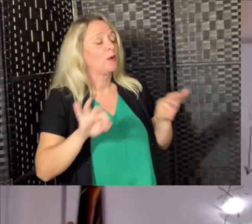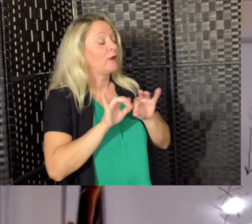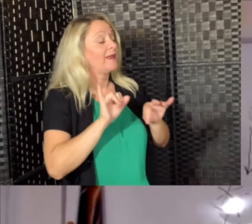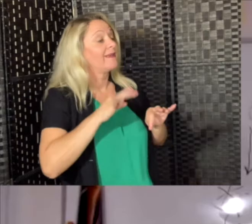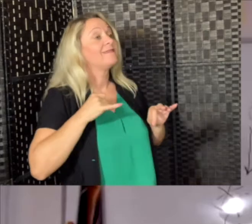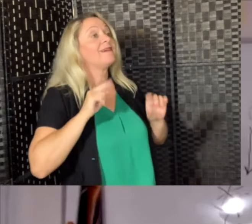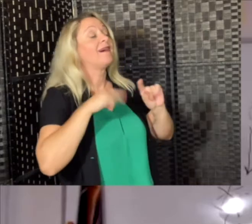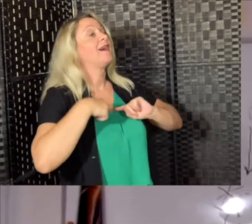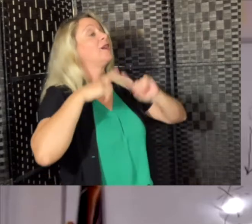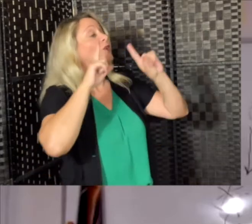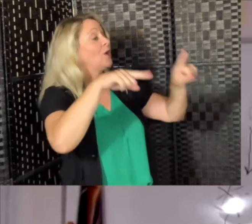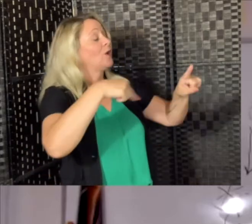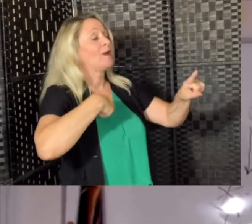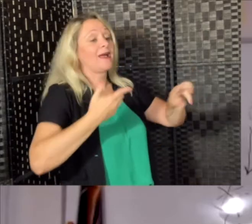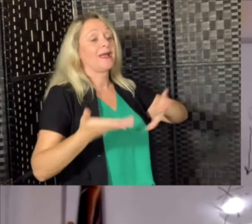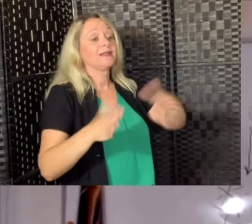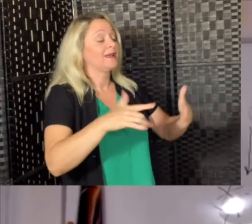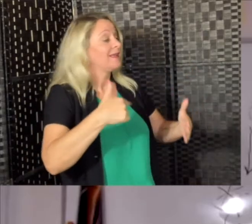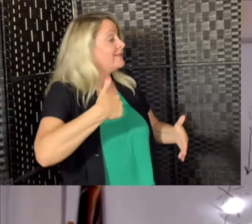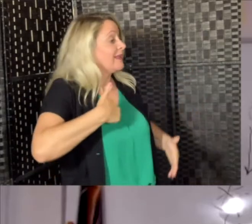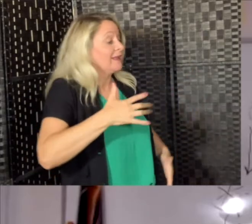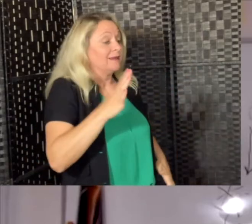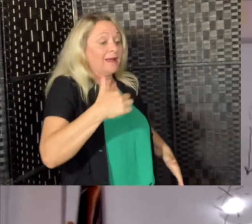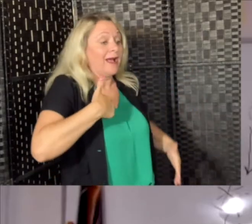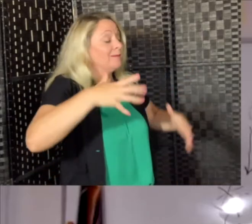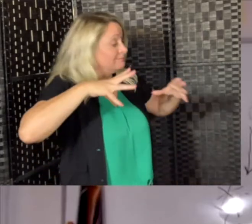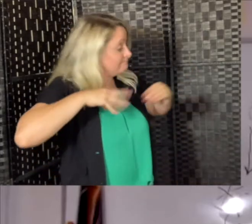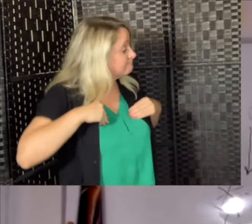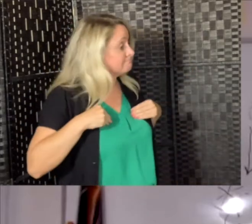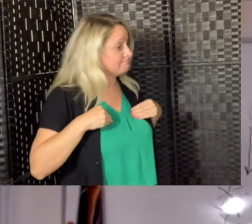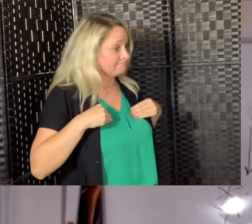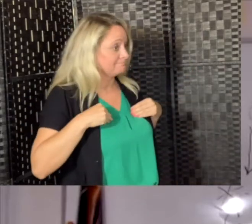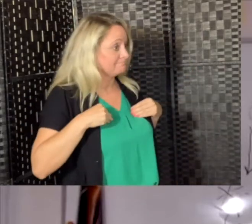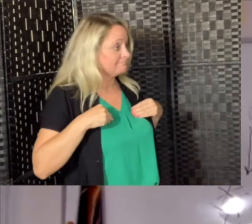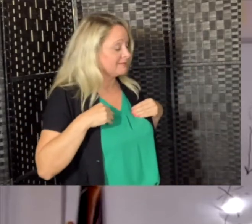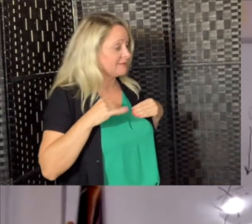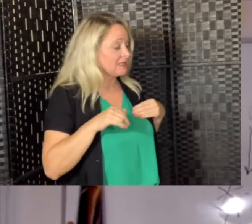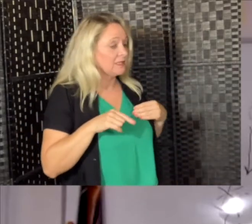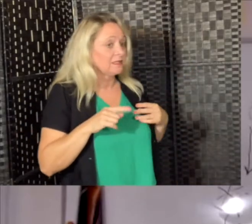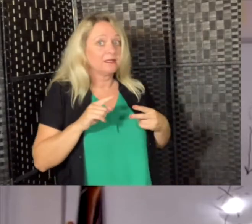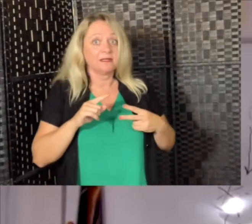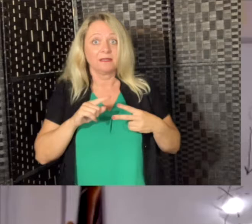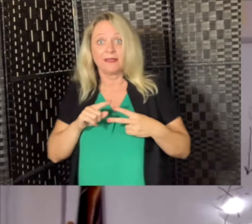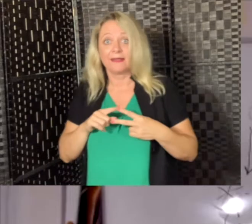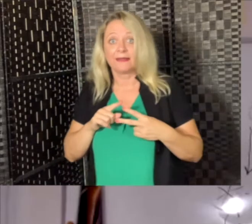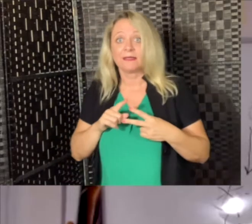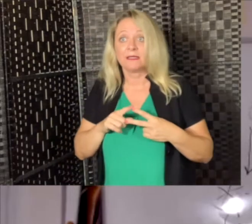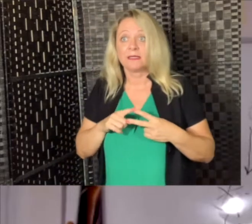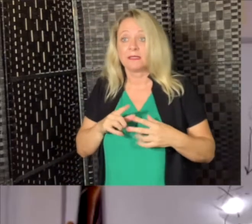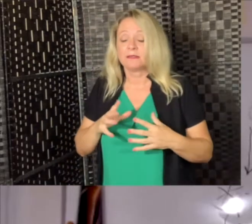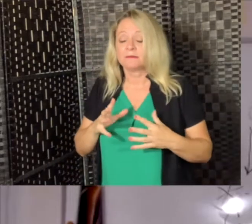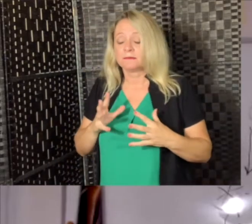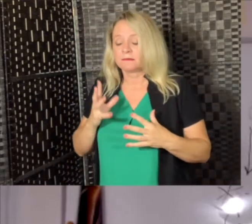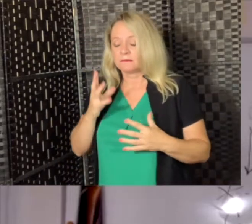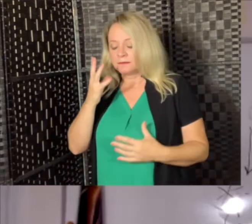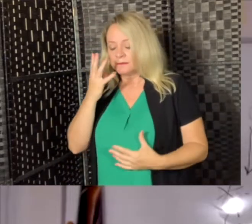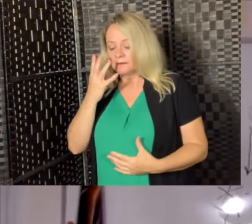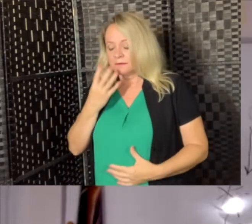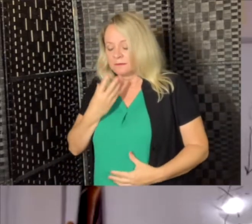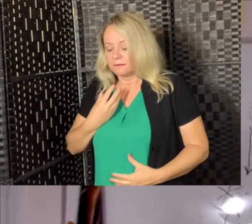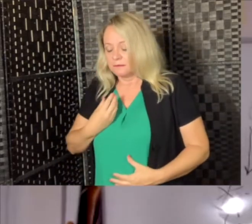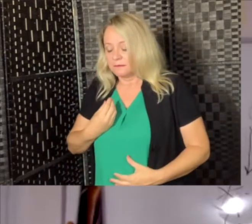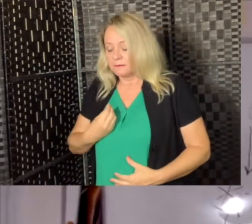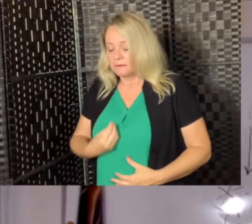she said, well, for me, that's scary. And I